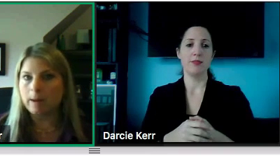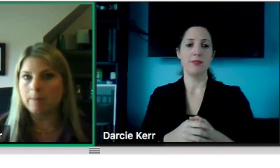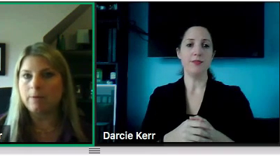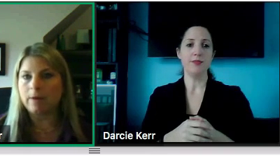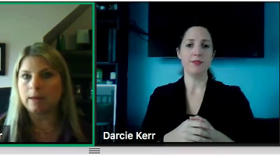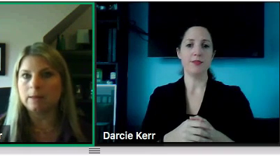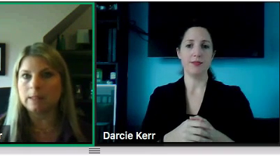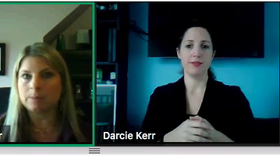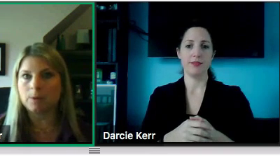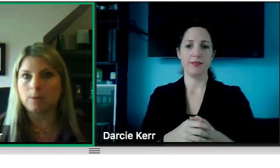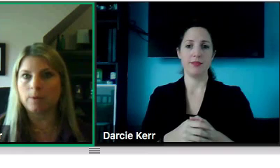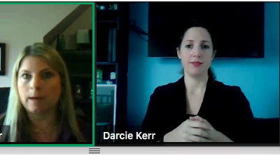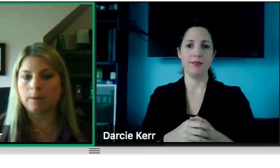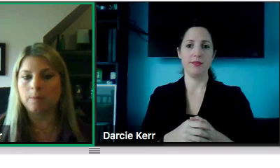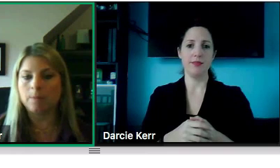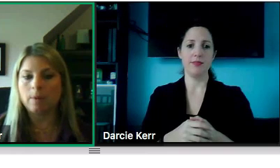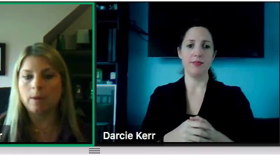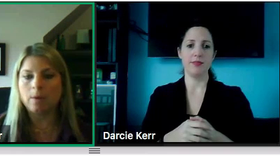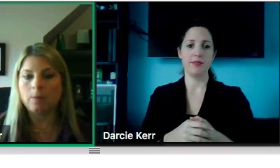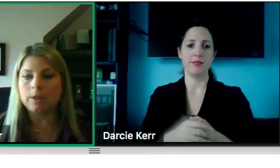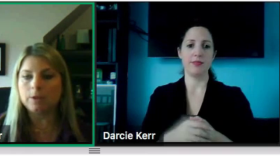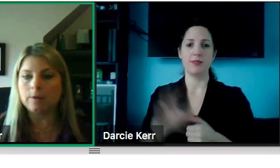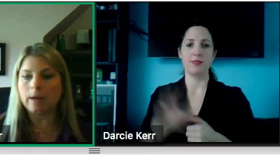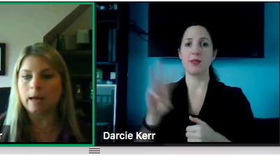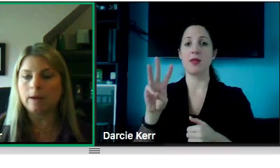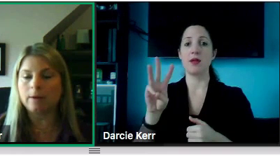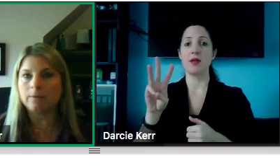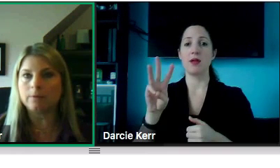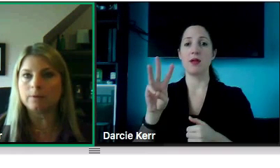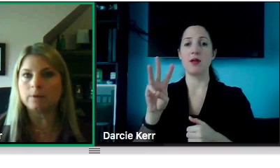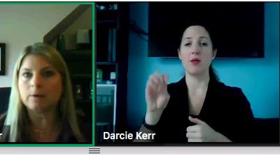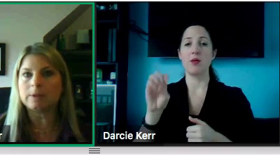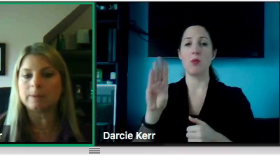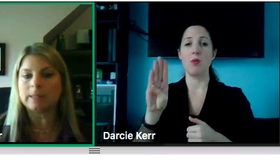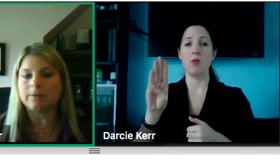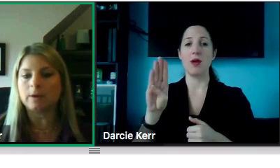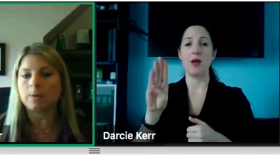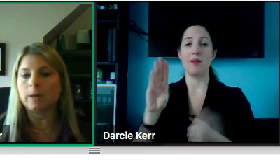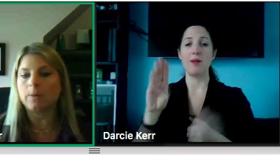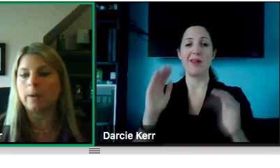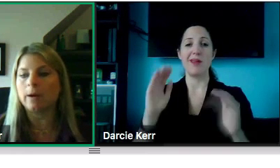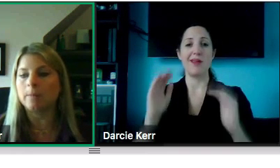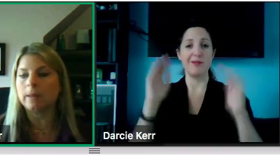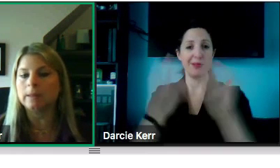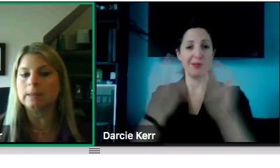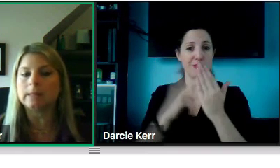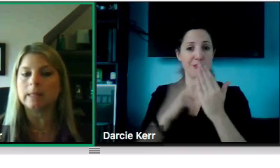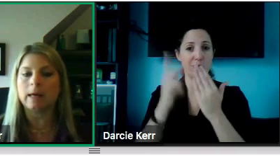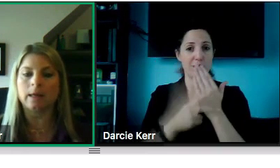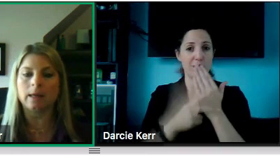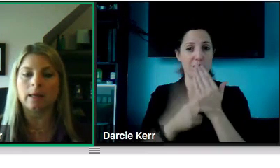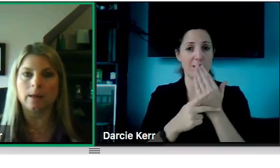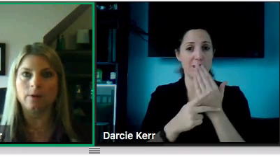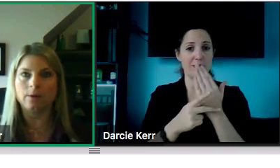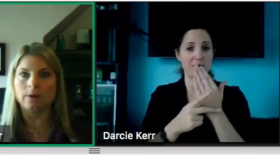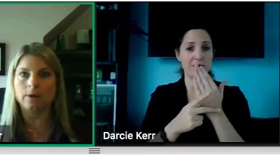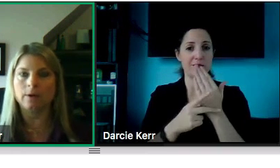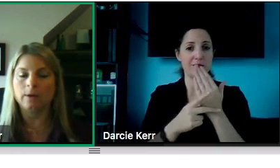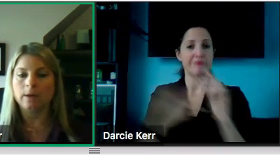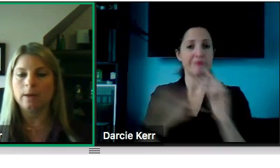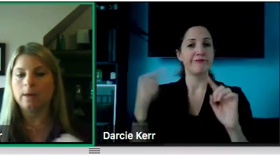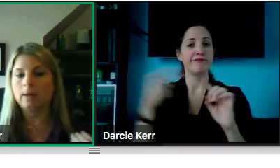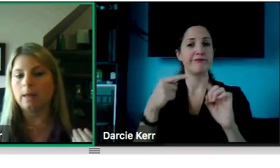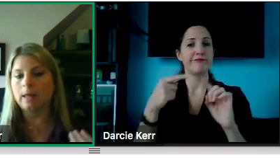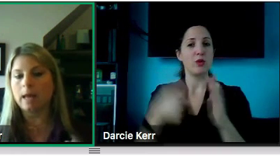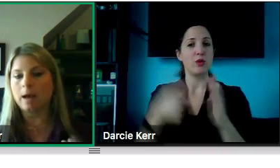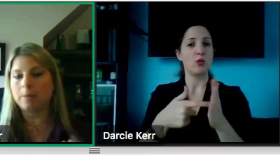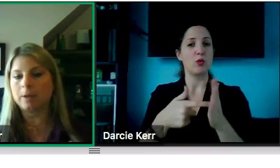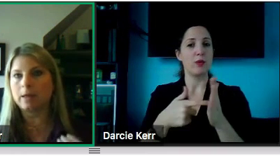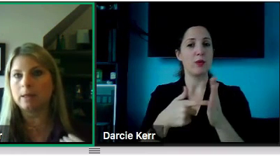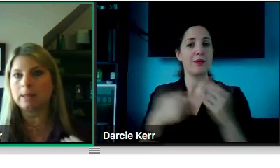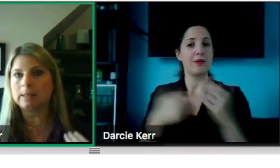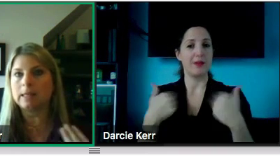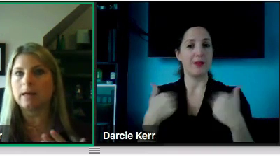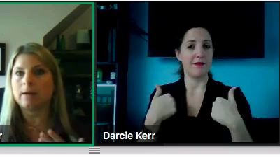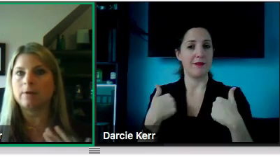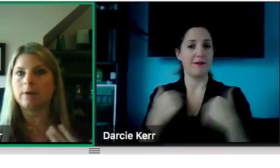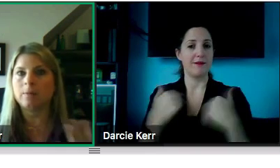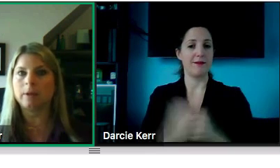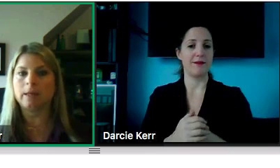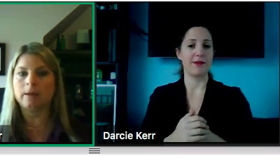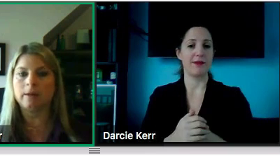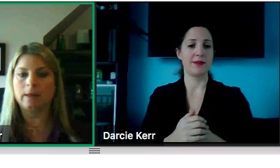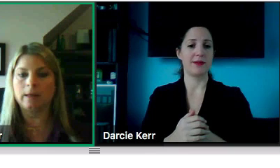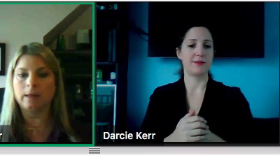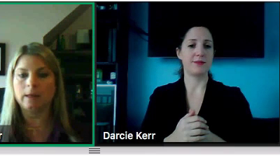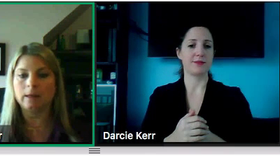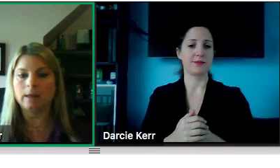For the Web Advanced program, we do have specific requirements that either either the